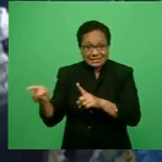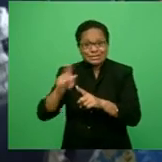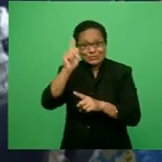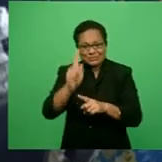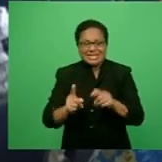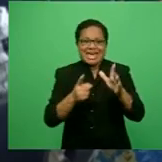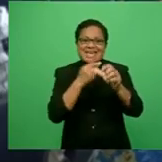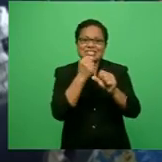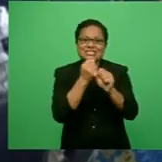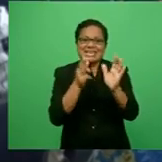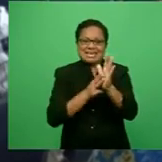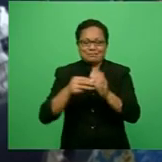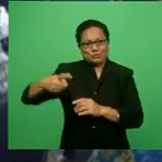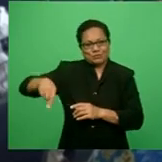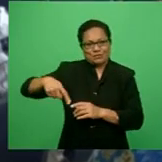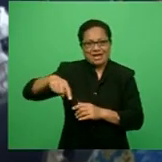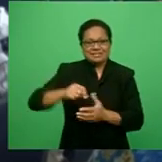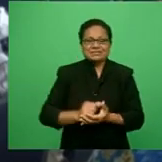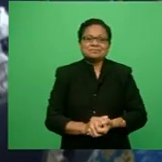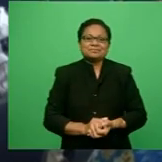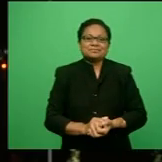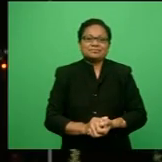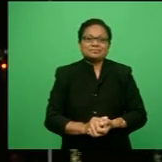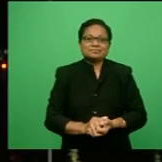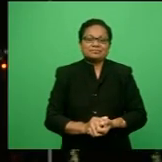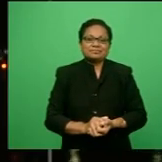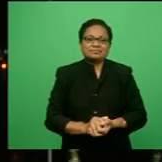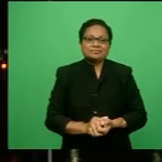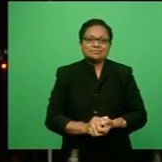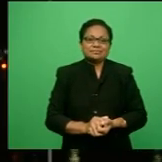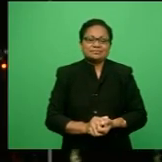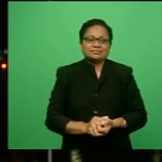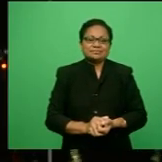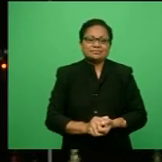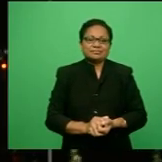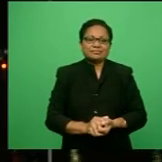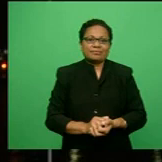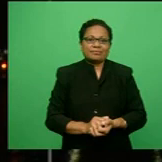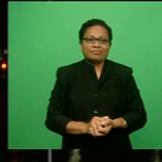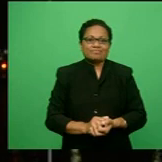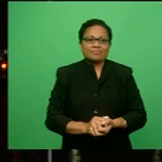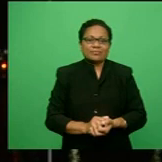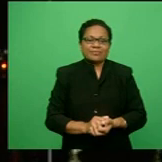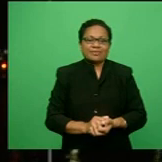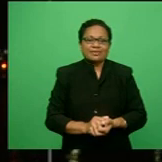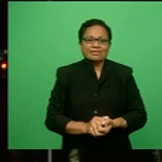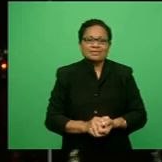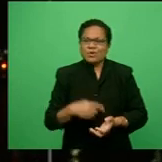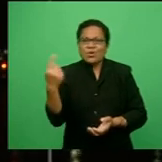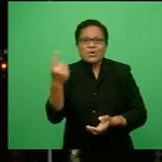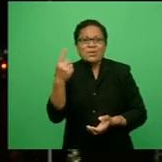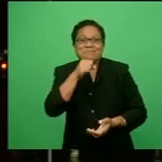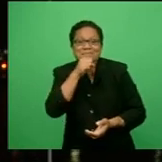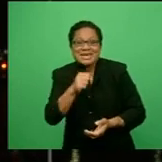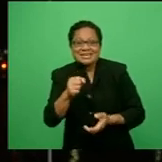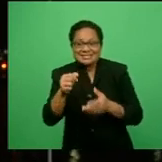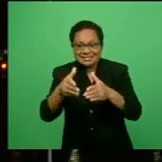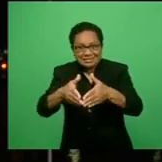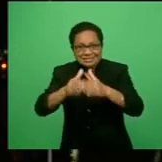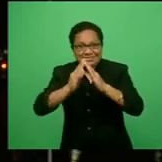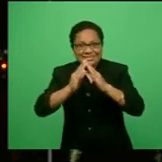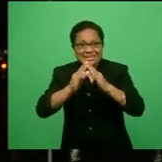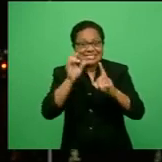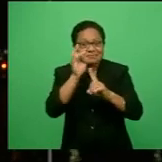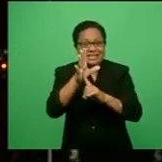today. Pranita Prakash, FBC News. The late founder of special education in Fiji, Frank